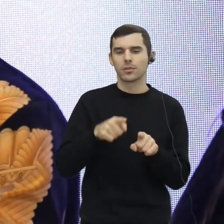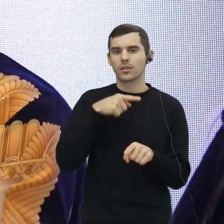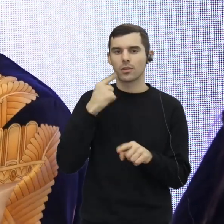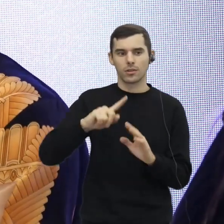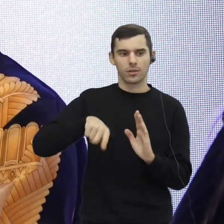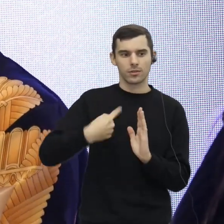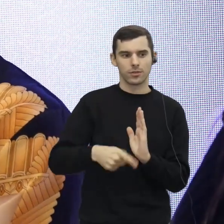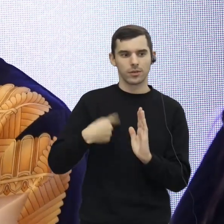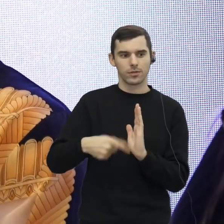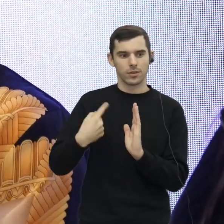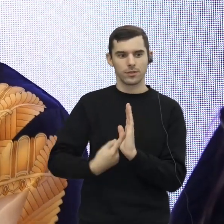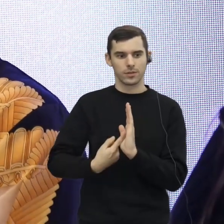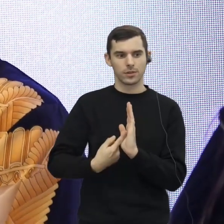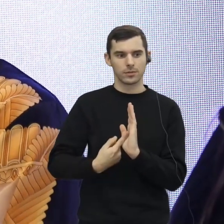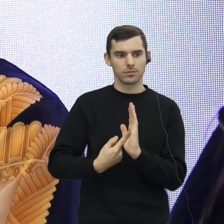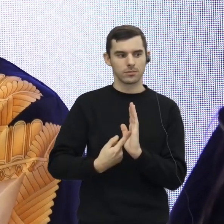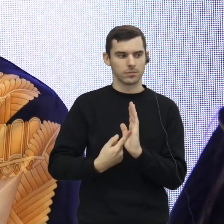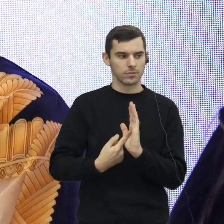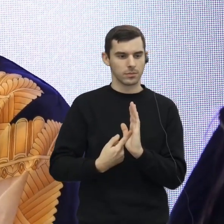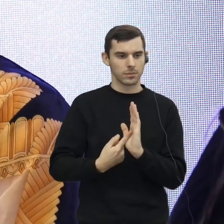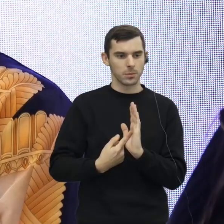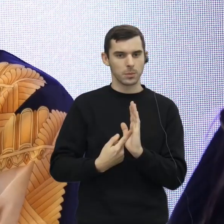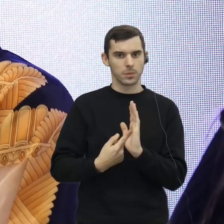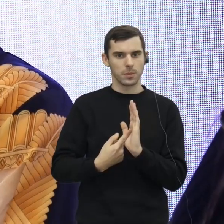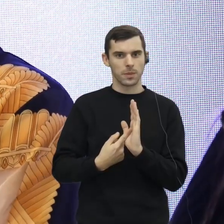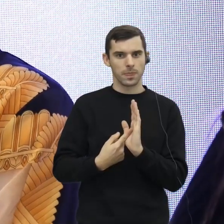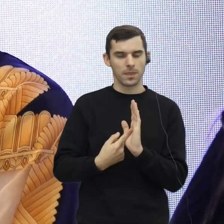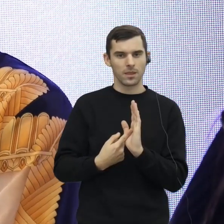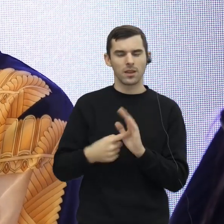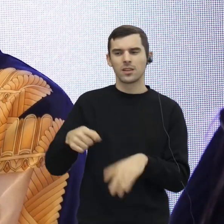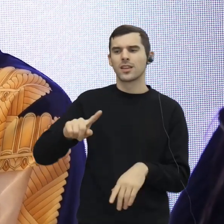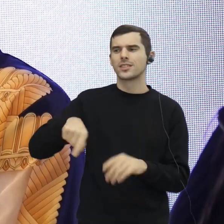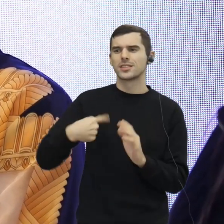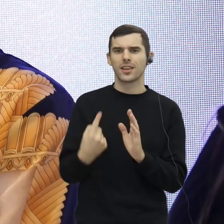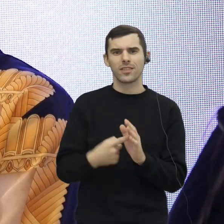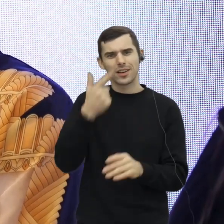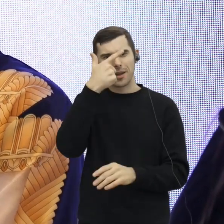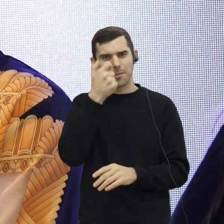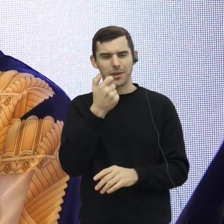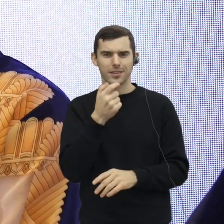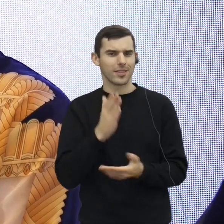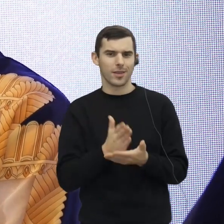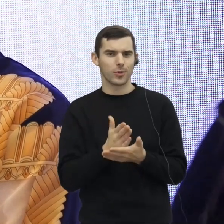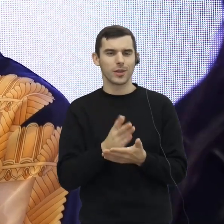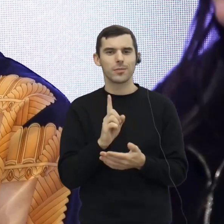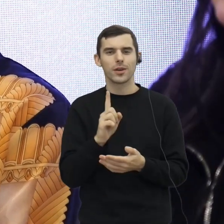like malicious, they're just curious, like they're asking things. But later on, I would say it got much easier, kind